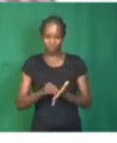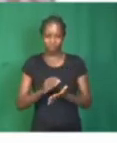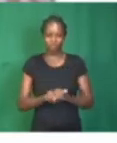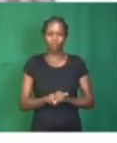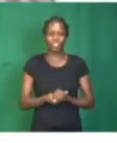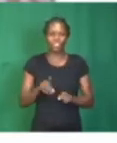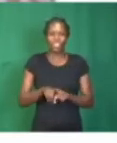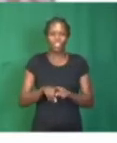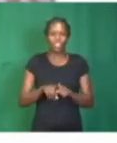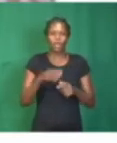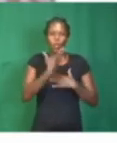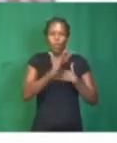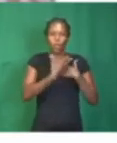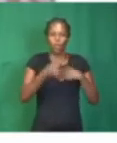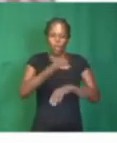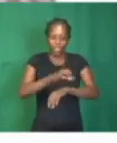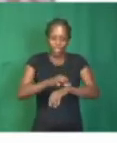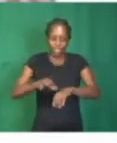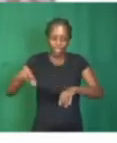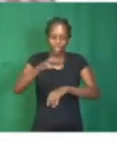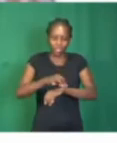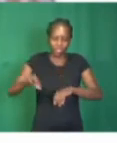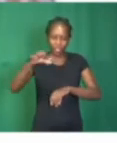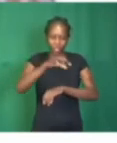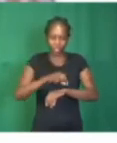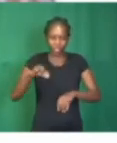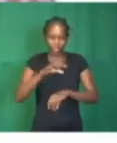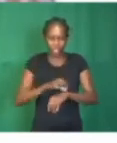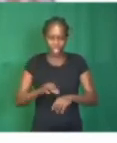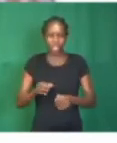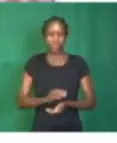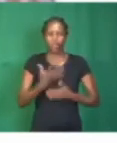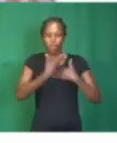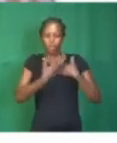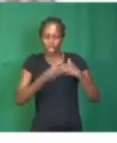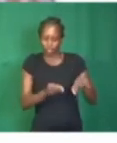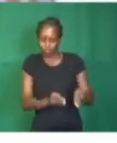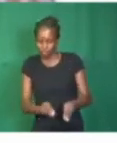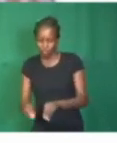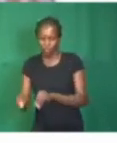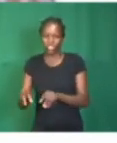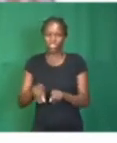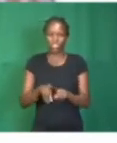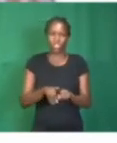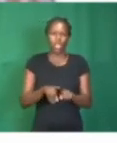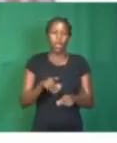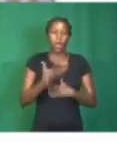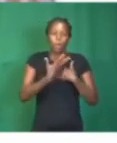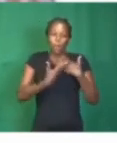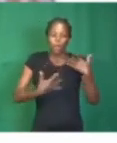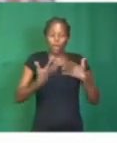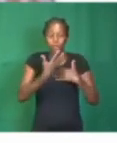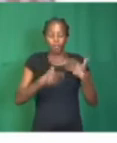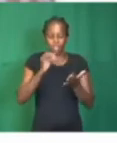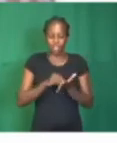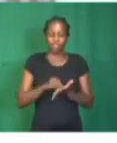simply tubes through which blood travels around the body. And then lastly, we have the blood itself. I'm sure a lot of you think